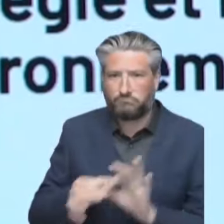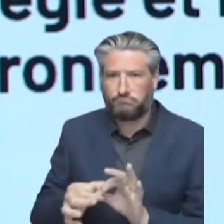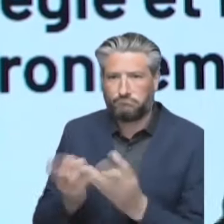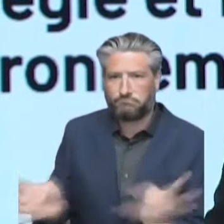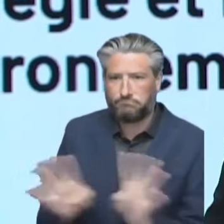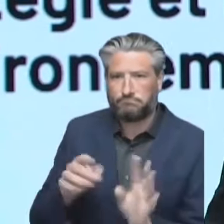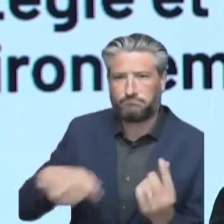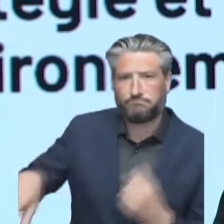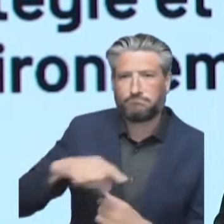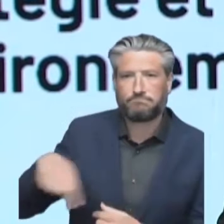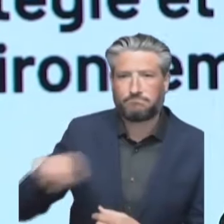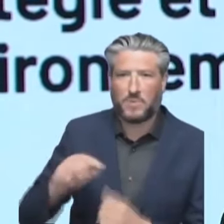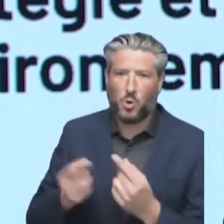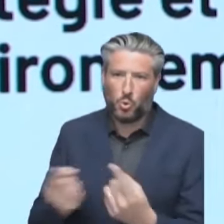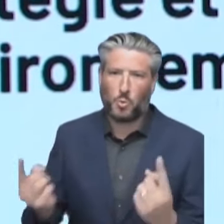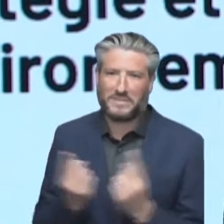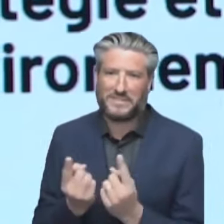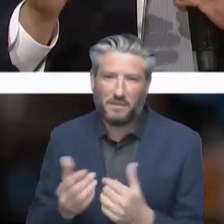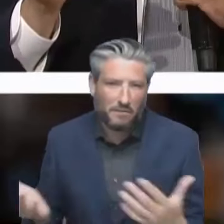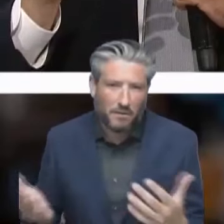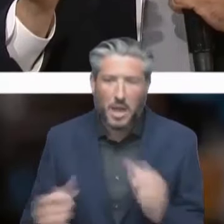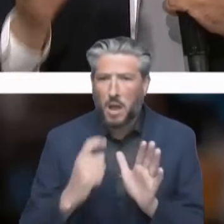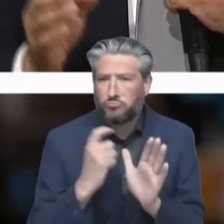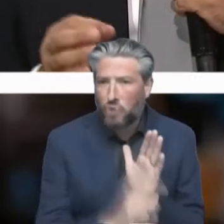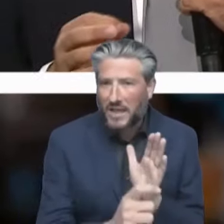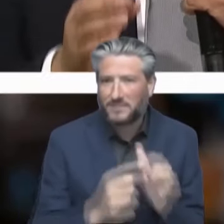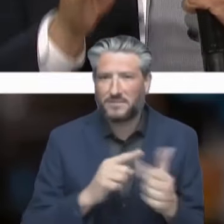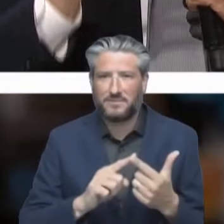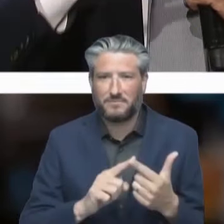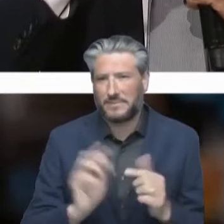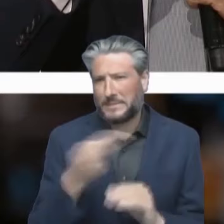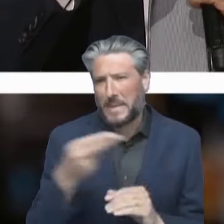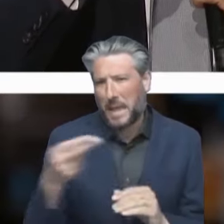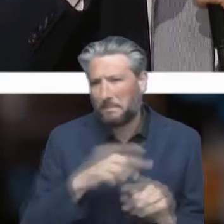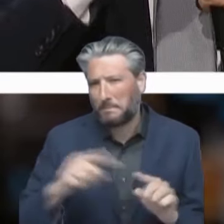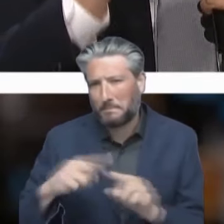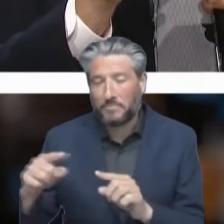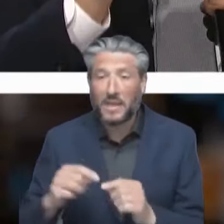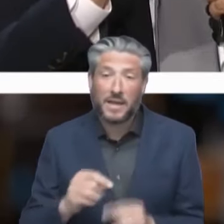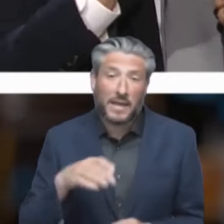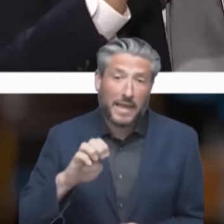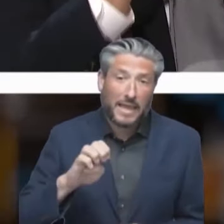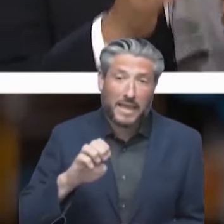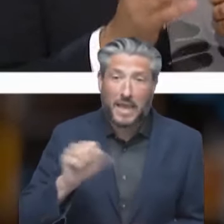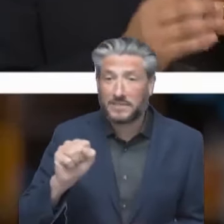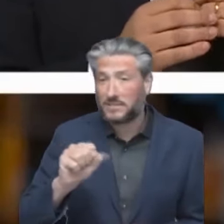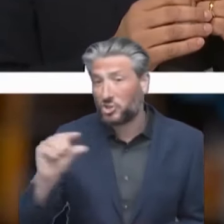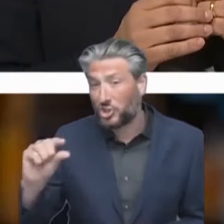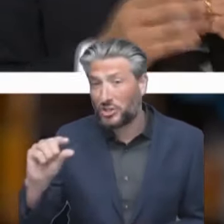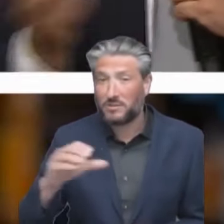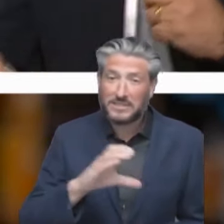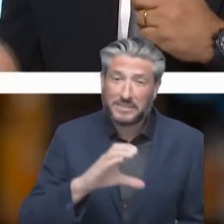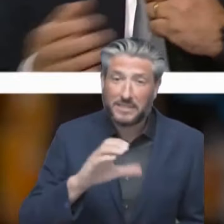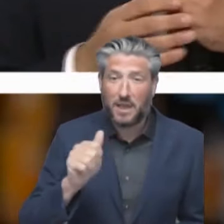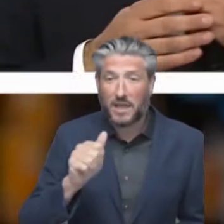different functions, the brands, as well as the ESG or the CSR department of the group, who